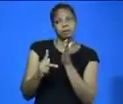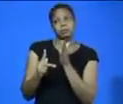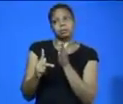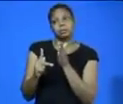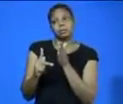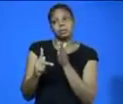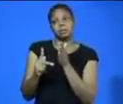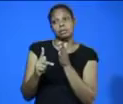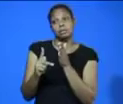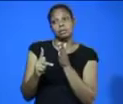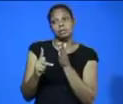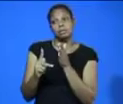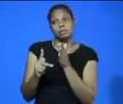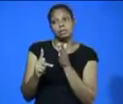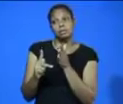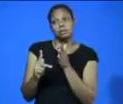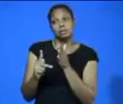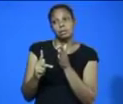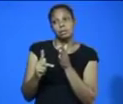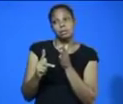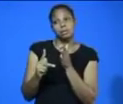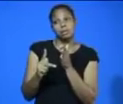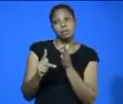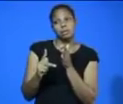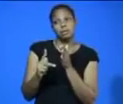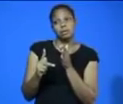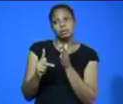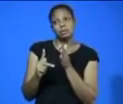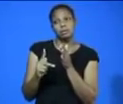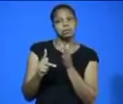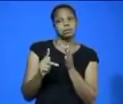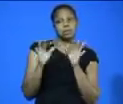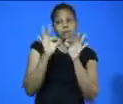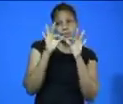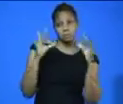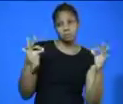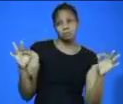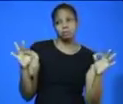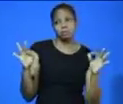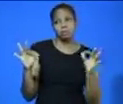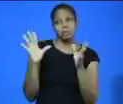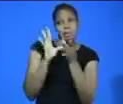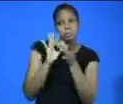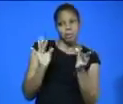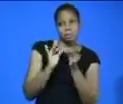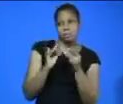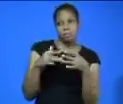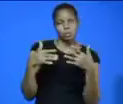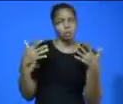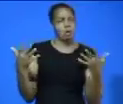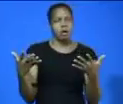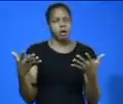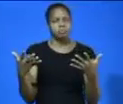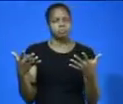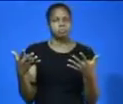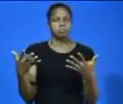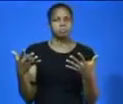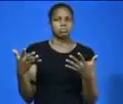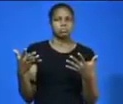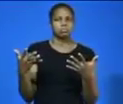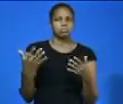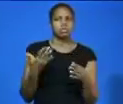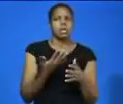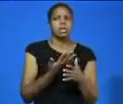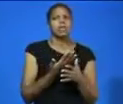this tripartite construct of our message is that there is